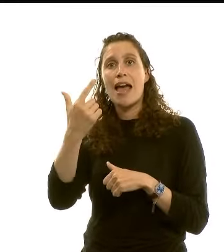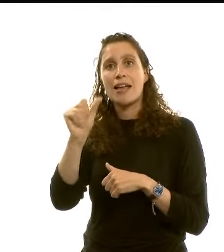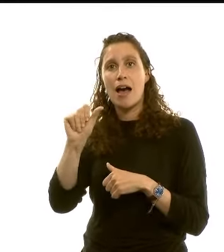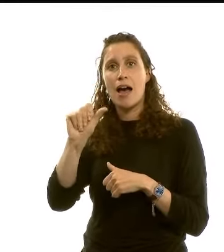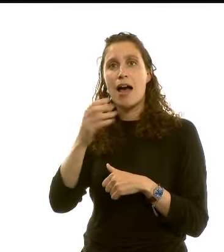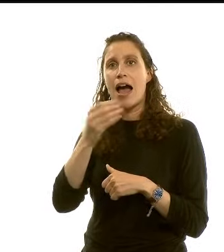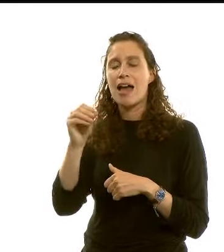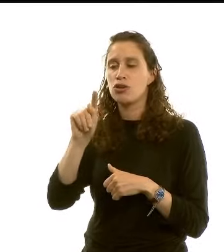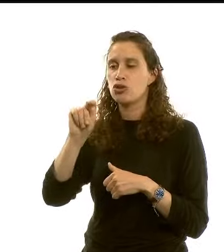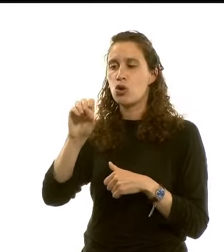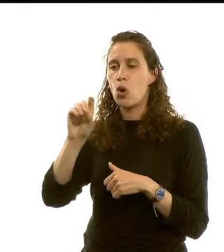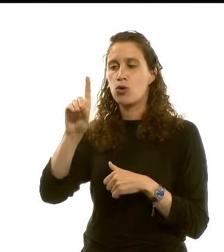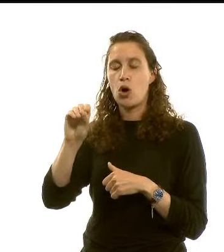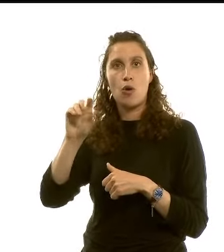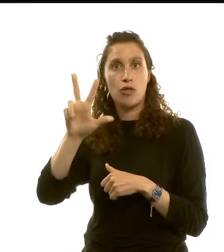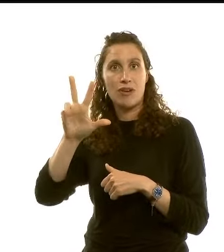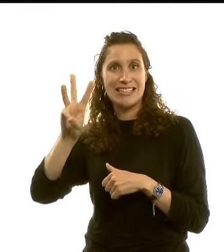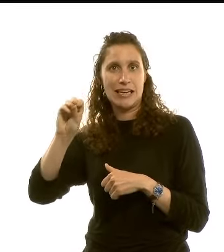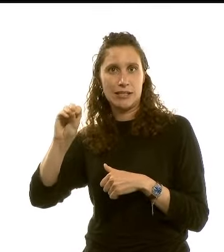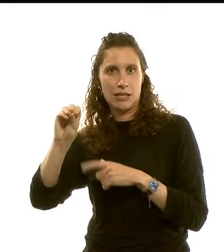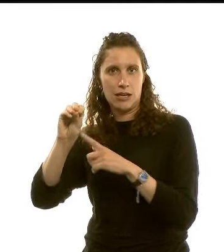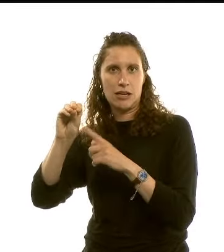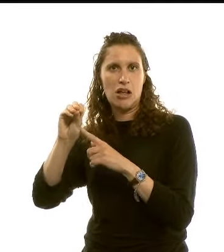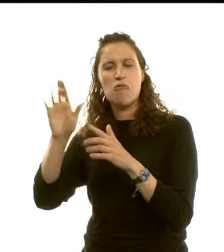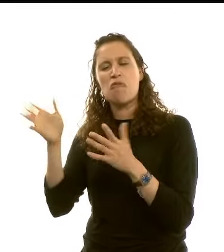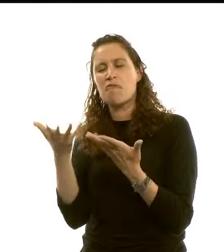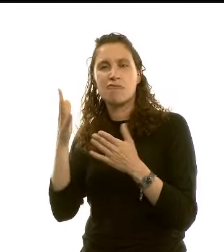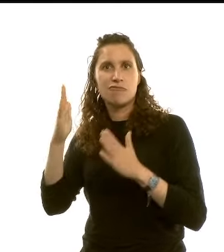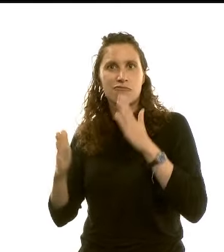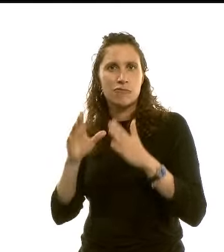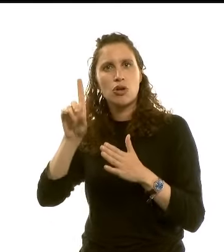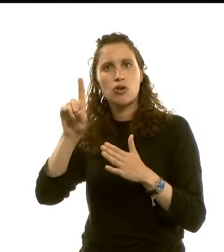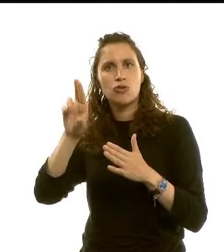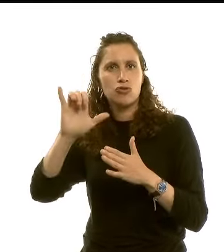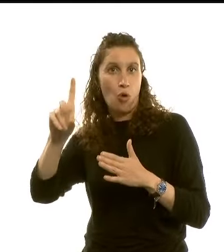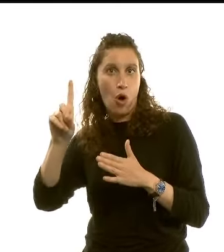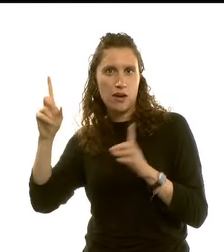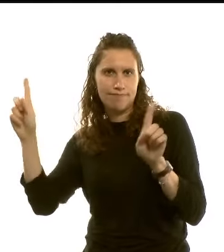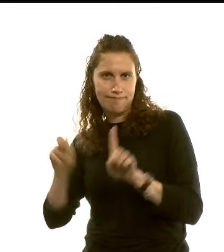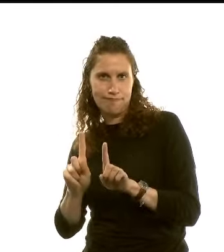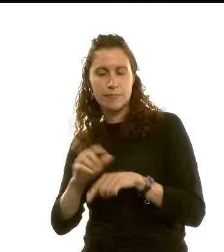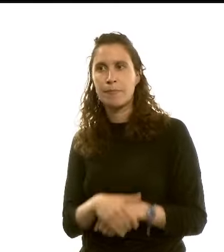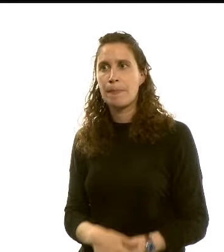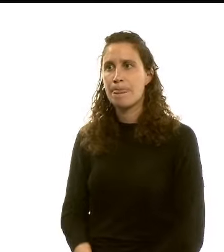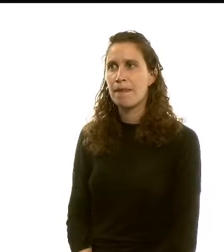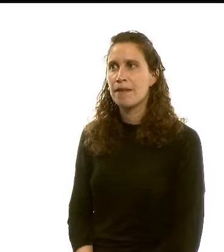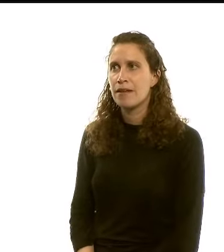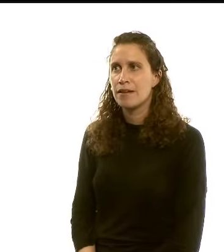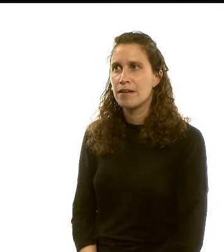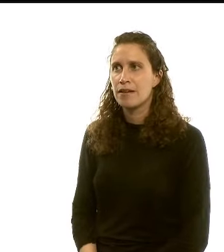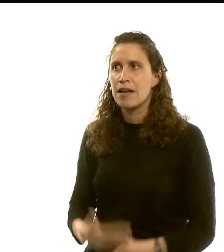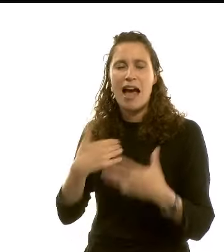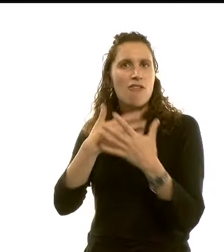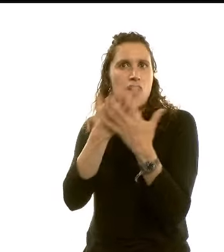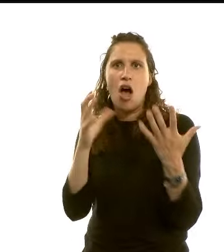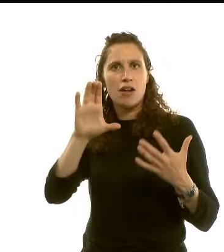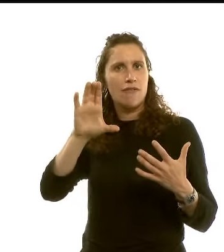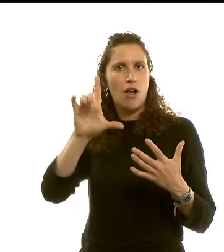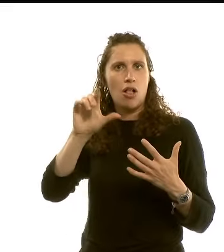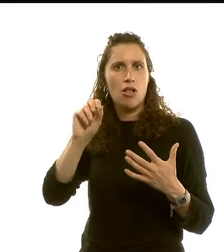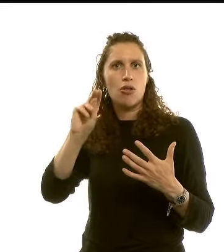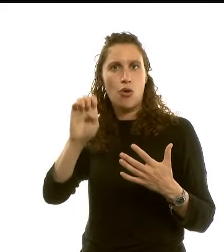Toto 360, who's Cad Bane's little droid buddy. In the ATTE over here, we have a ton of clone troopers. We've placed